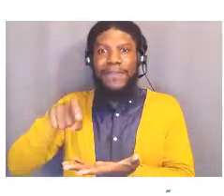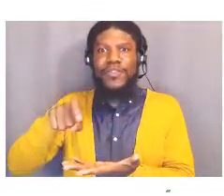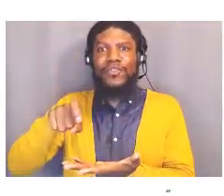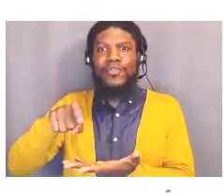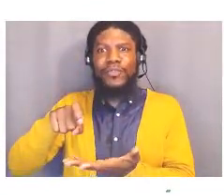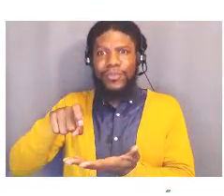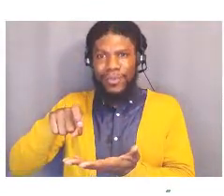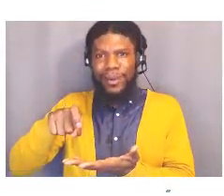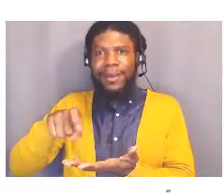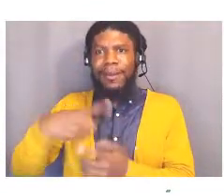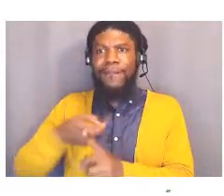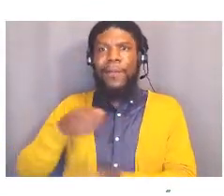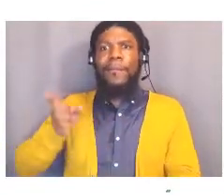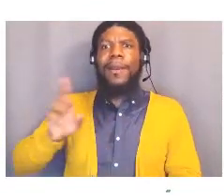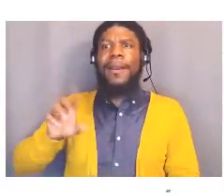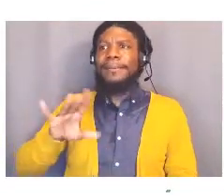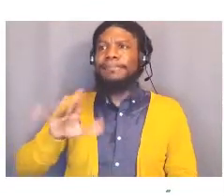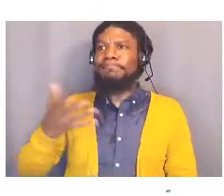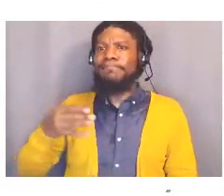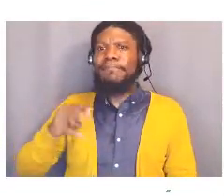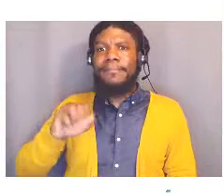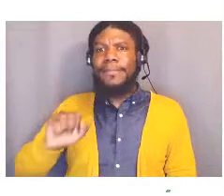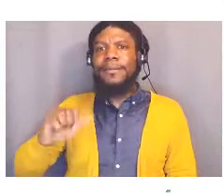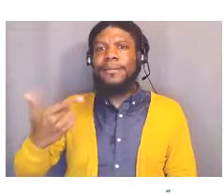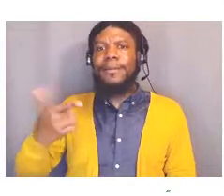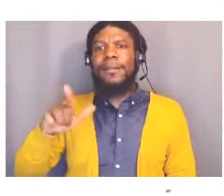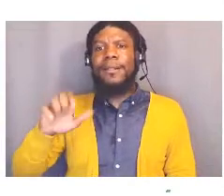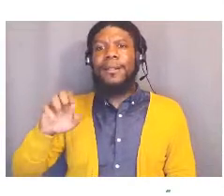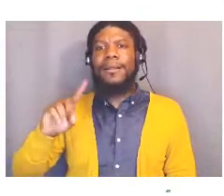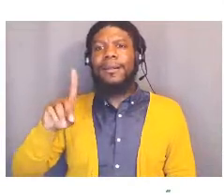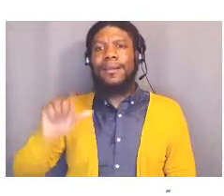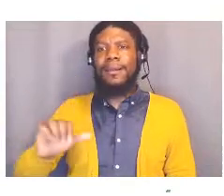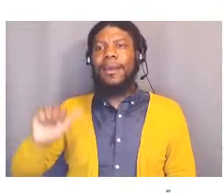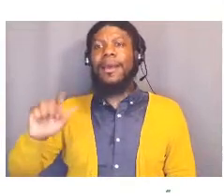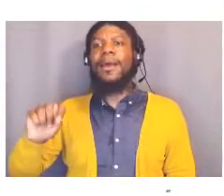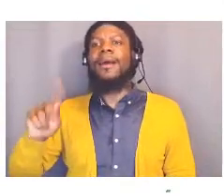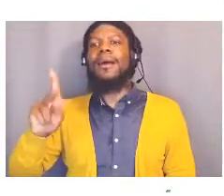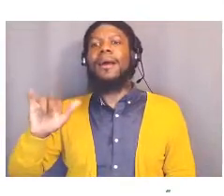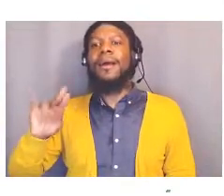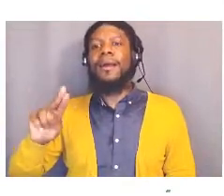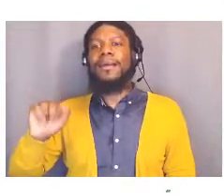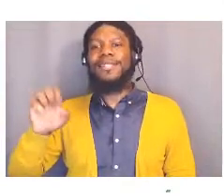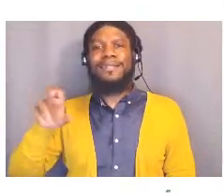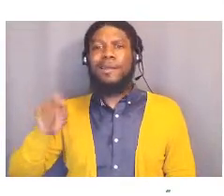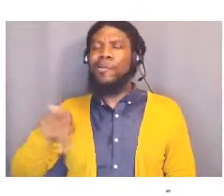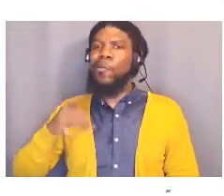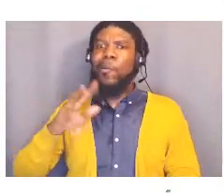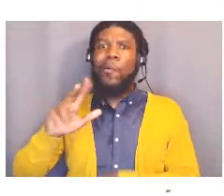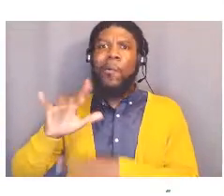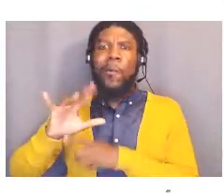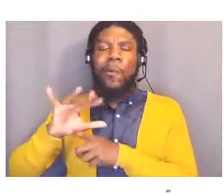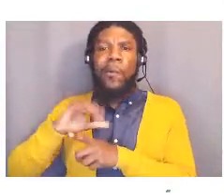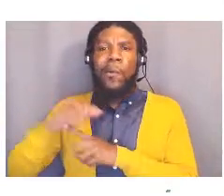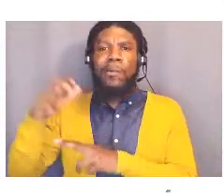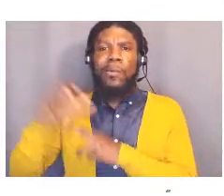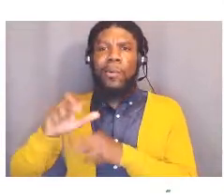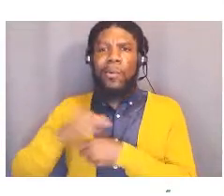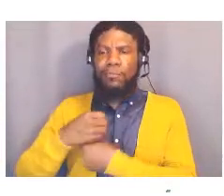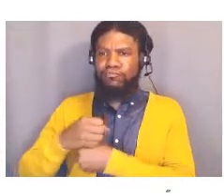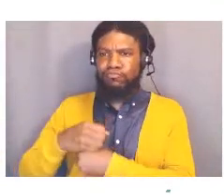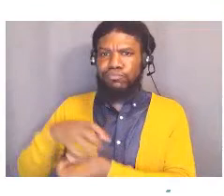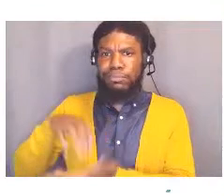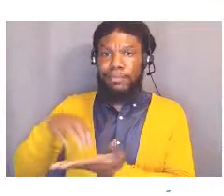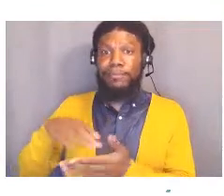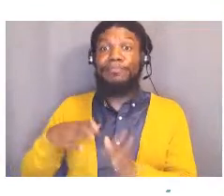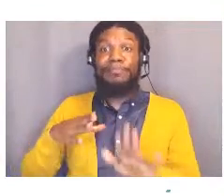from Miss Glenda Atkinson. She makes some wonderful cake. And what you're